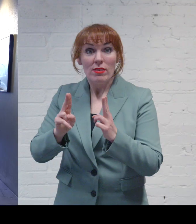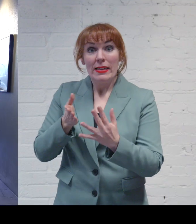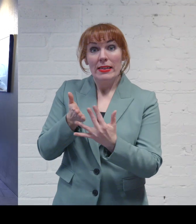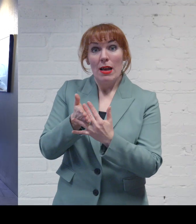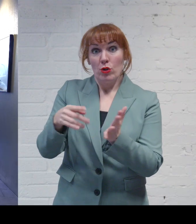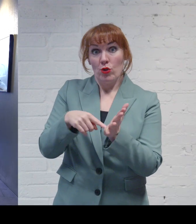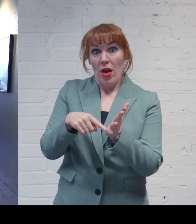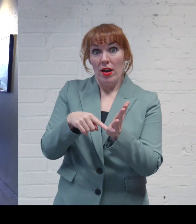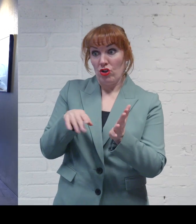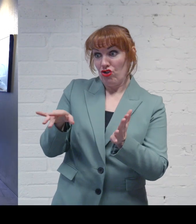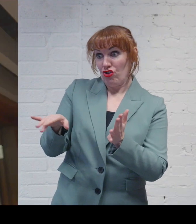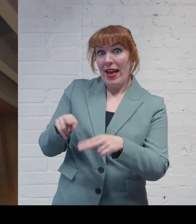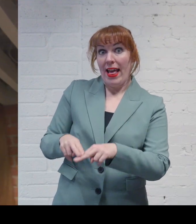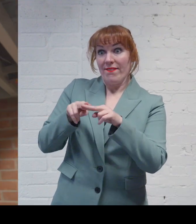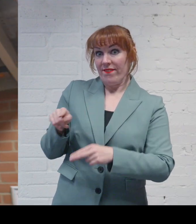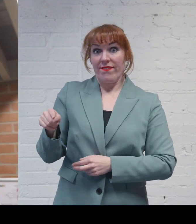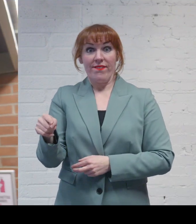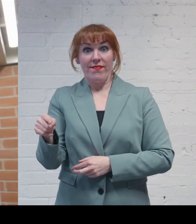accessible toilets and the lift.